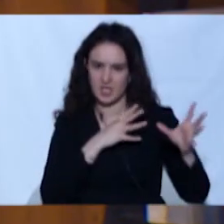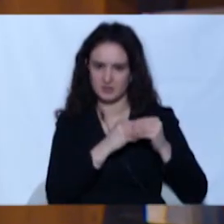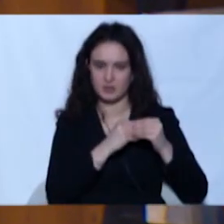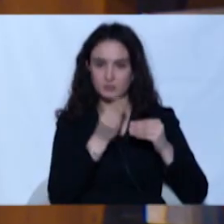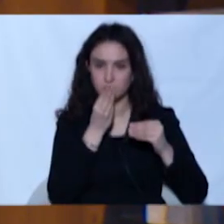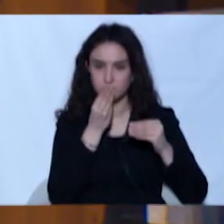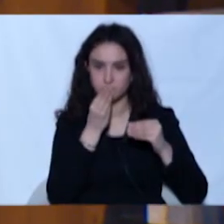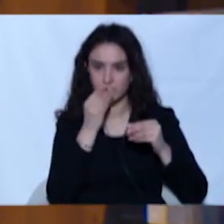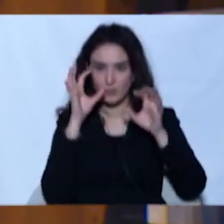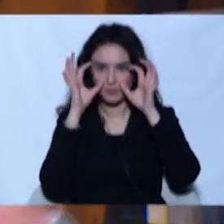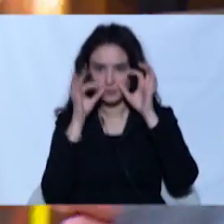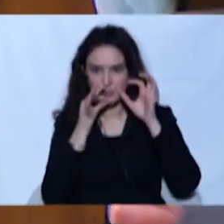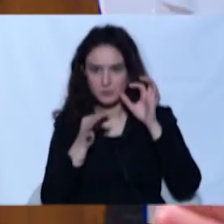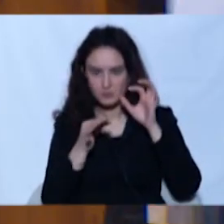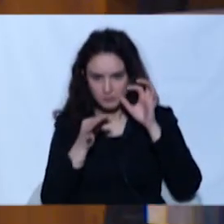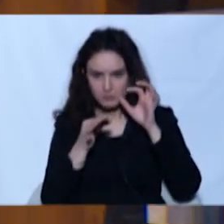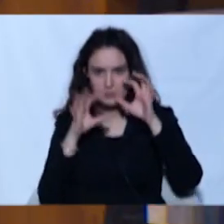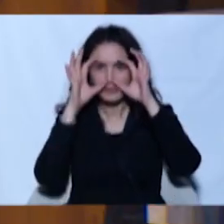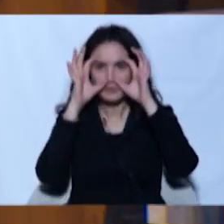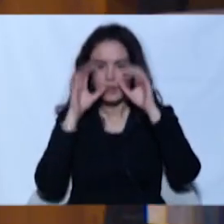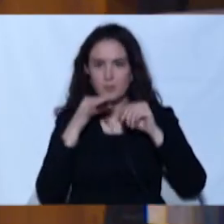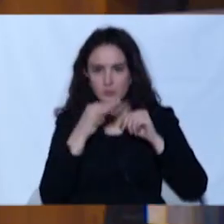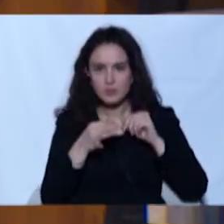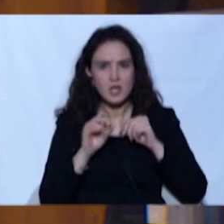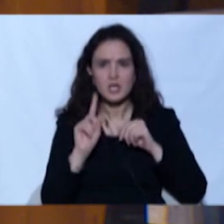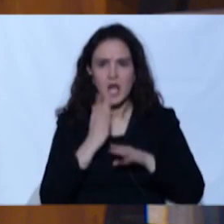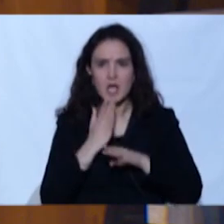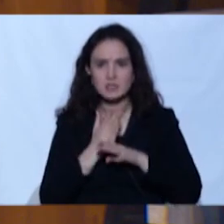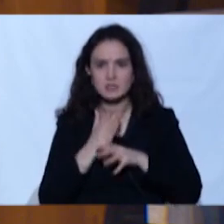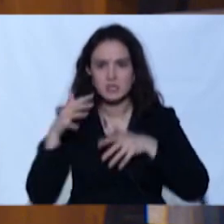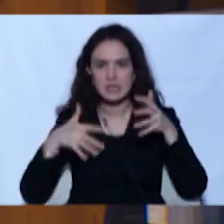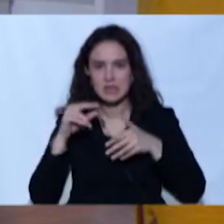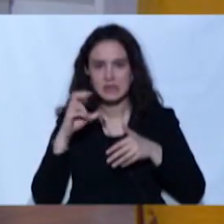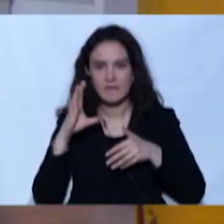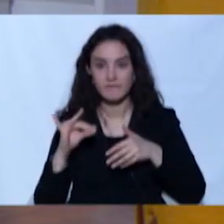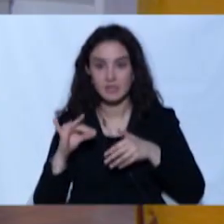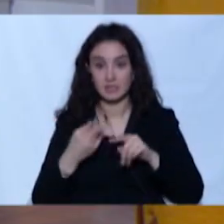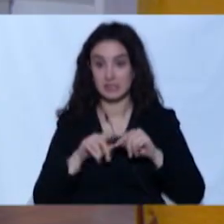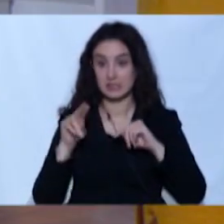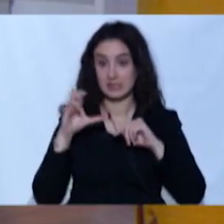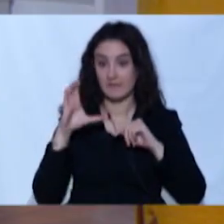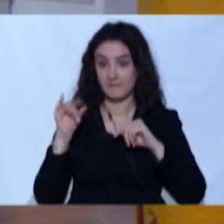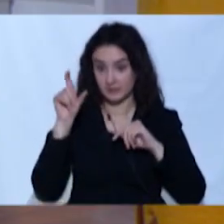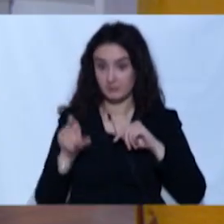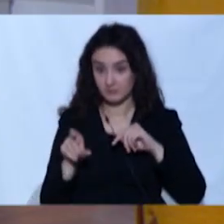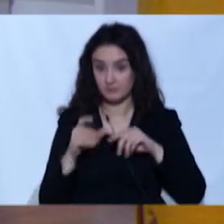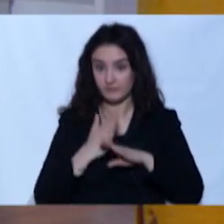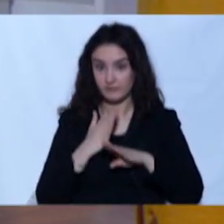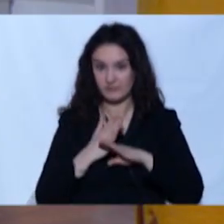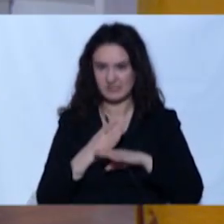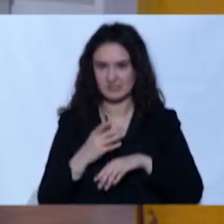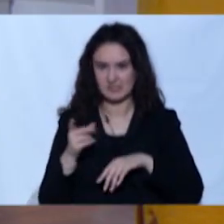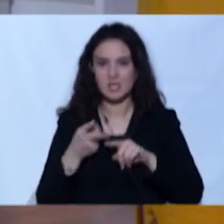"A gruffalo? Hoo hoo. What is a gruffalo?" "A gruffalo has